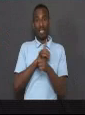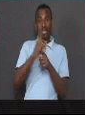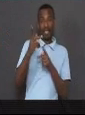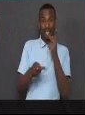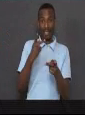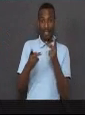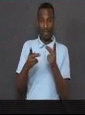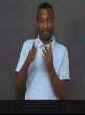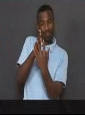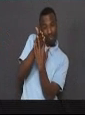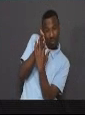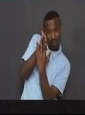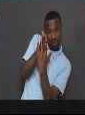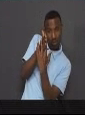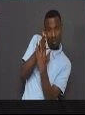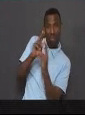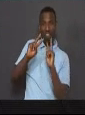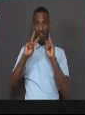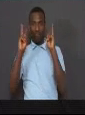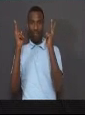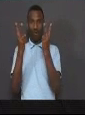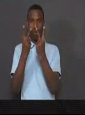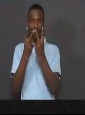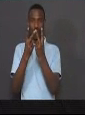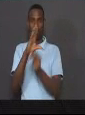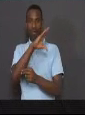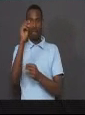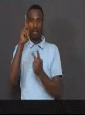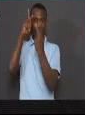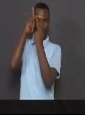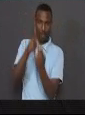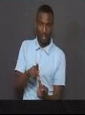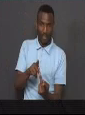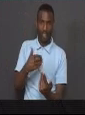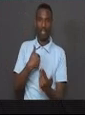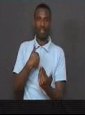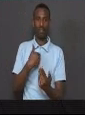relation between volume and pressure.